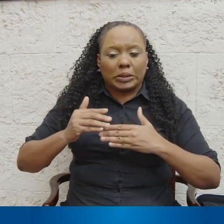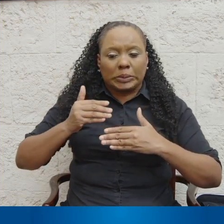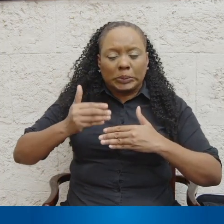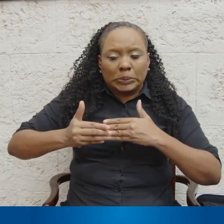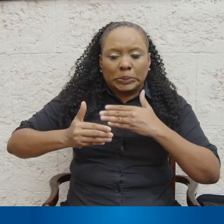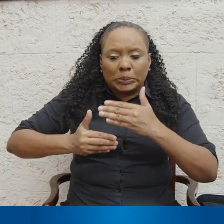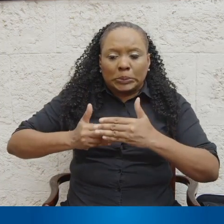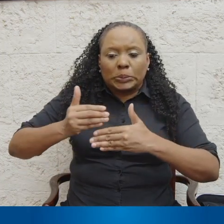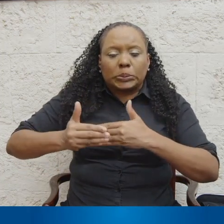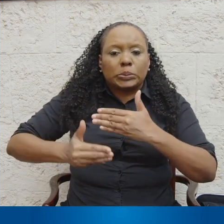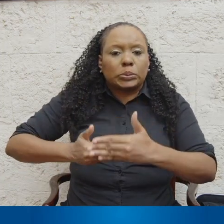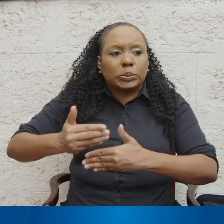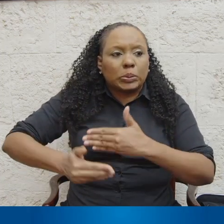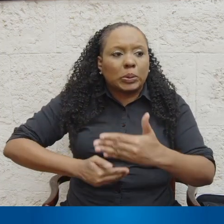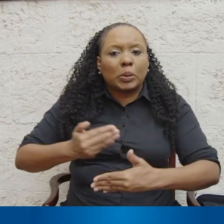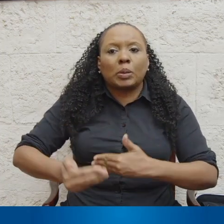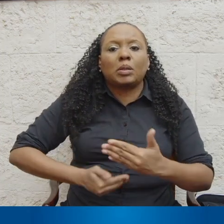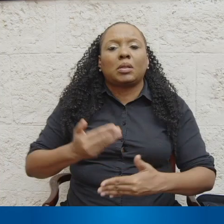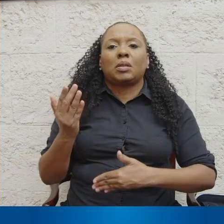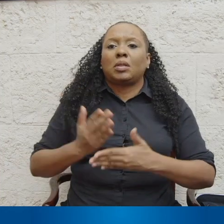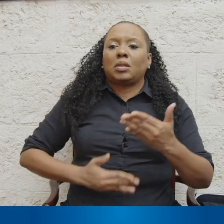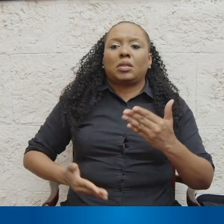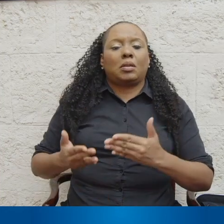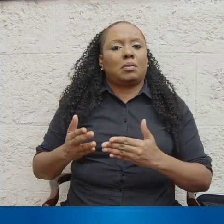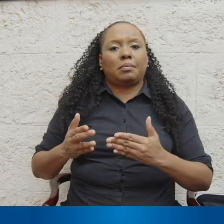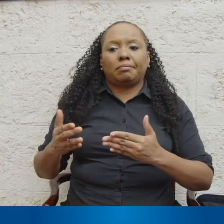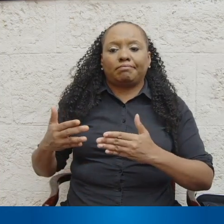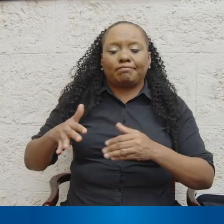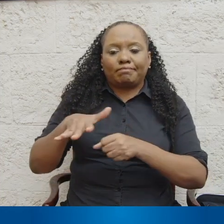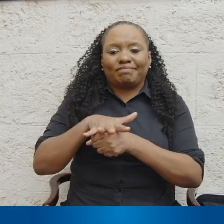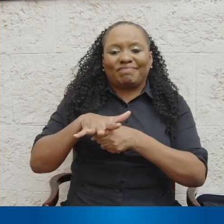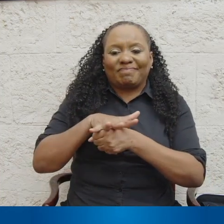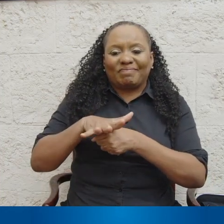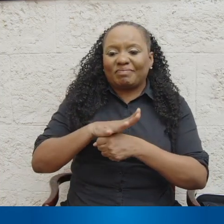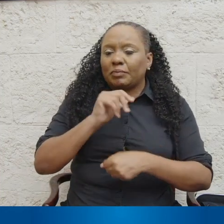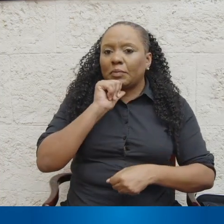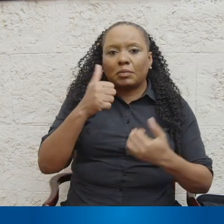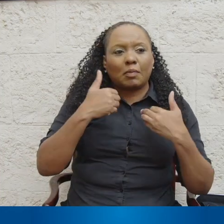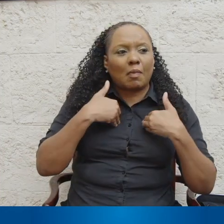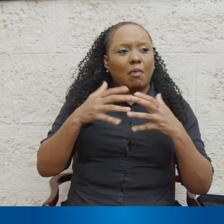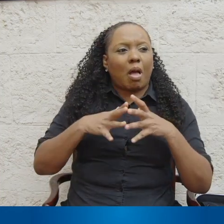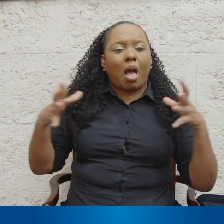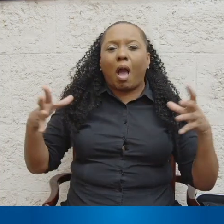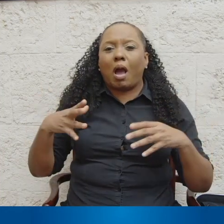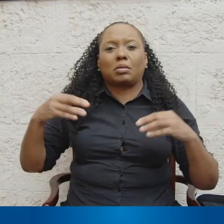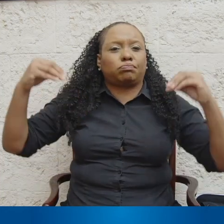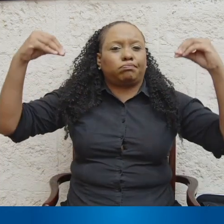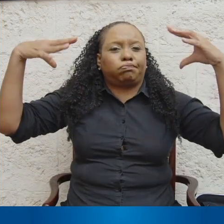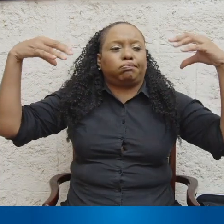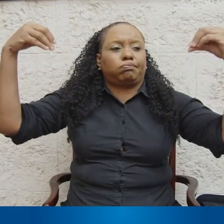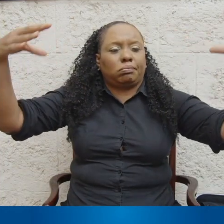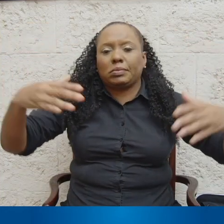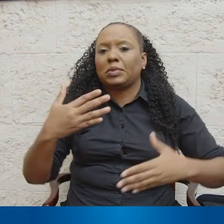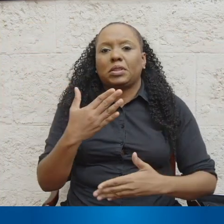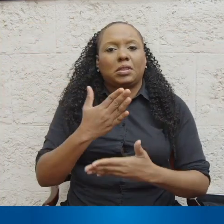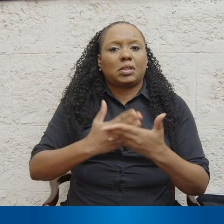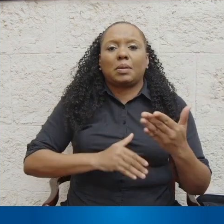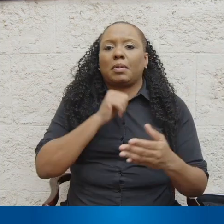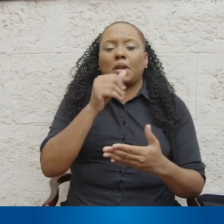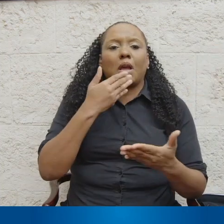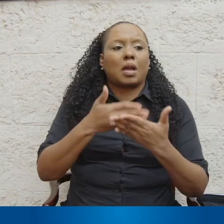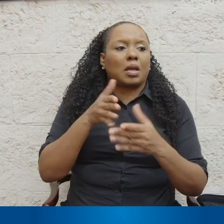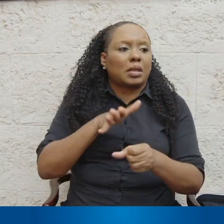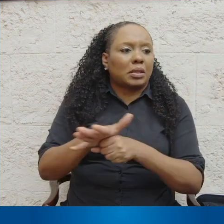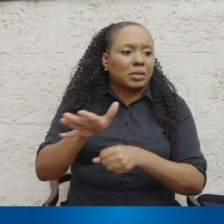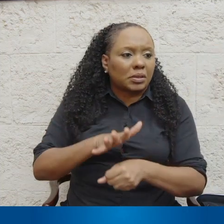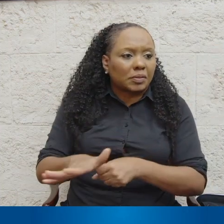in the evening. The lighting in terms of what is happening now in 2020 cricket is adequate for the center of